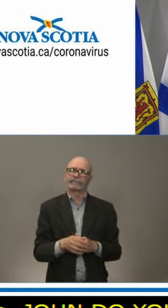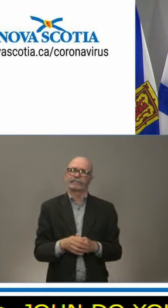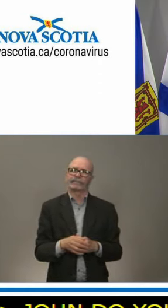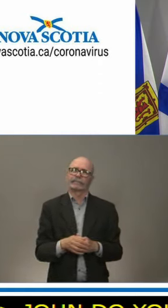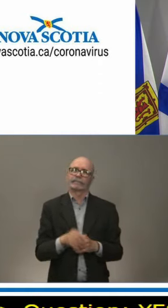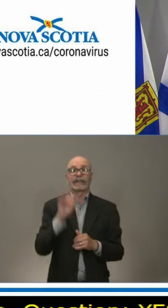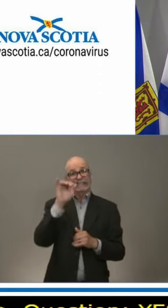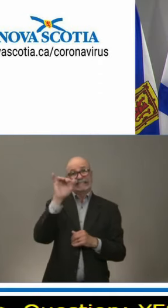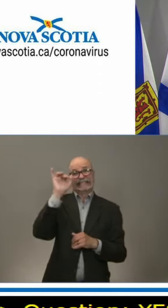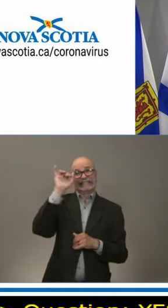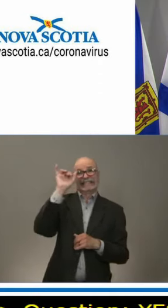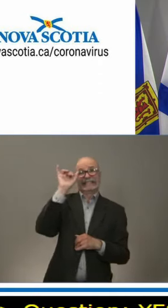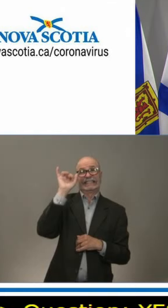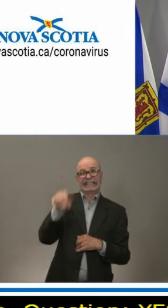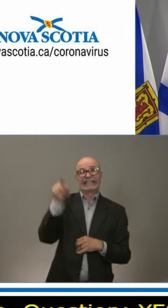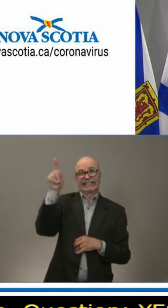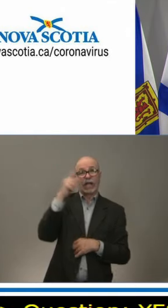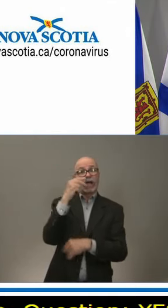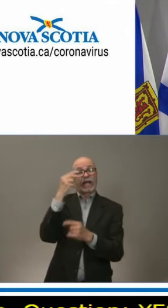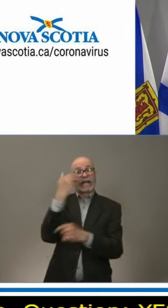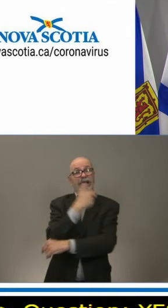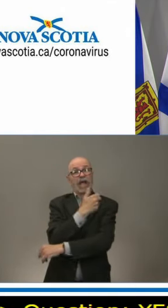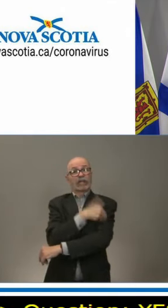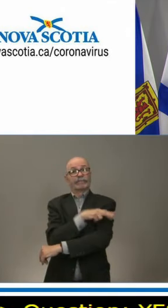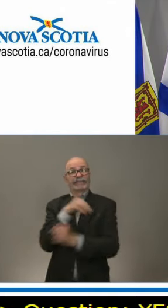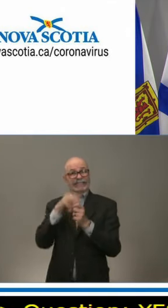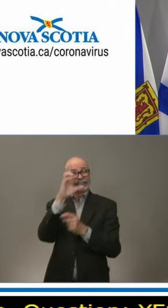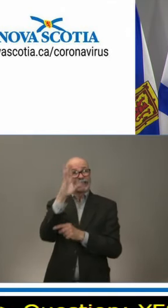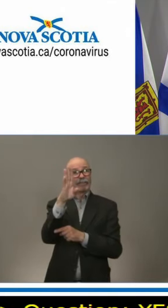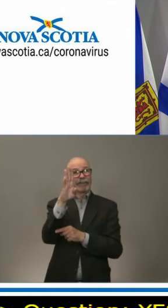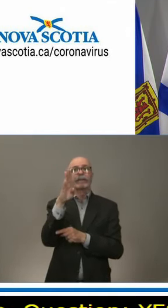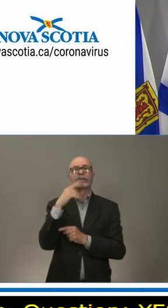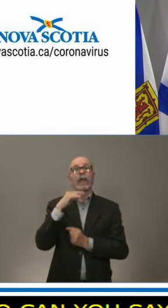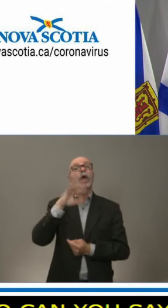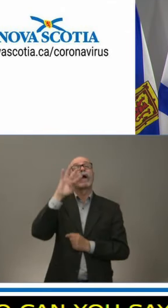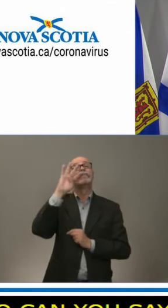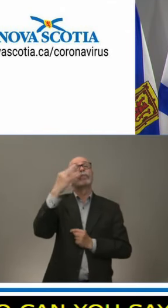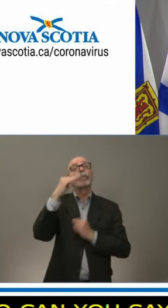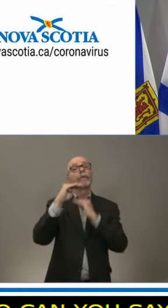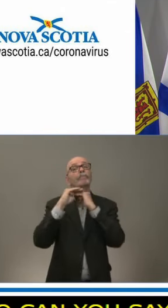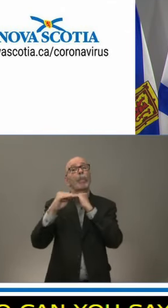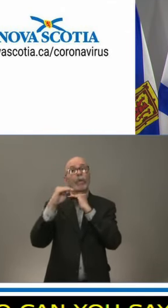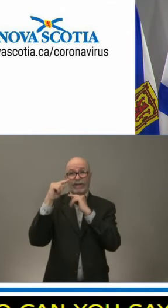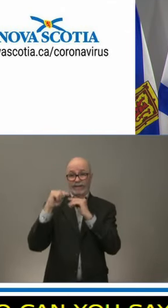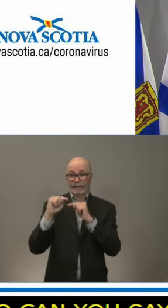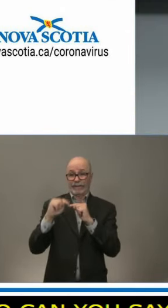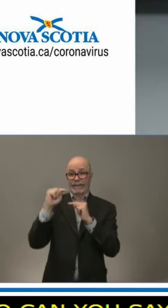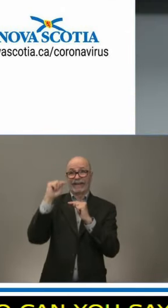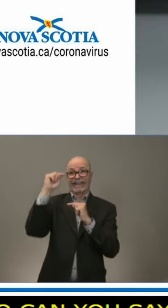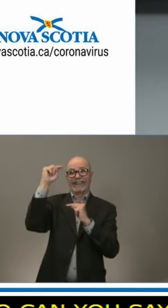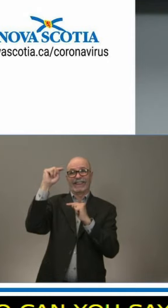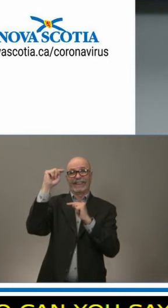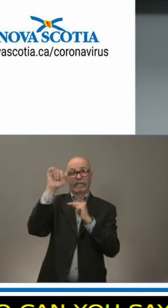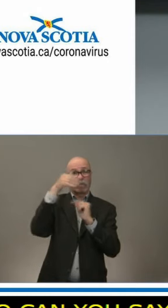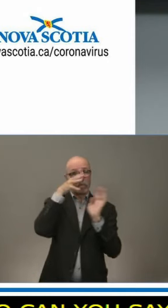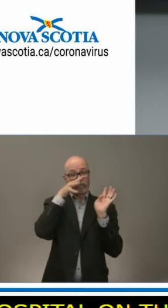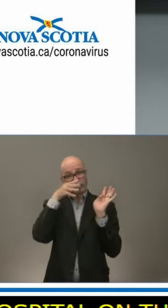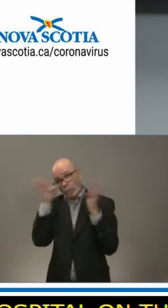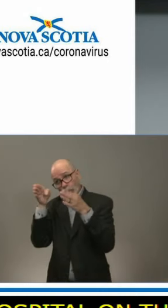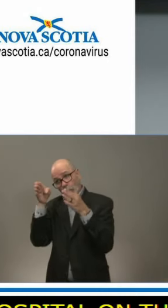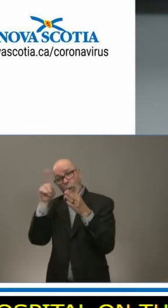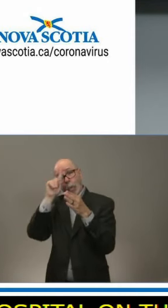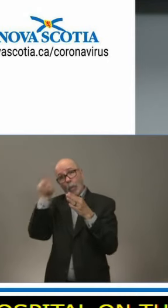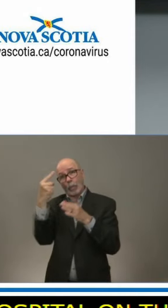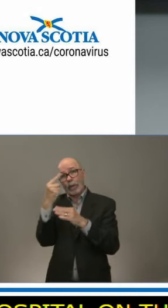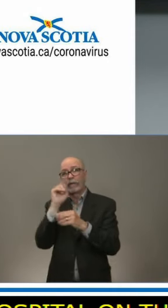floor? Again, that's what we've been told, so we just want to confirm that's the case. So I know there's a COVID unit in all of our